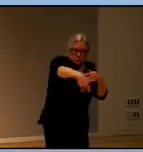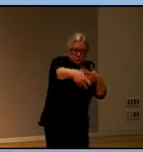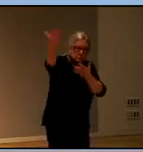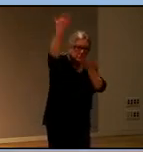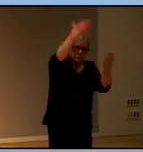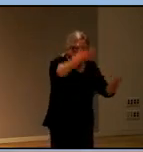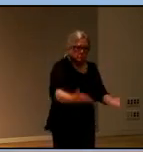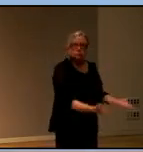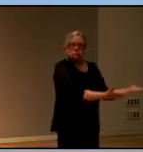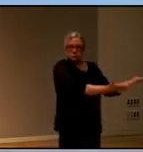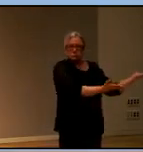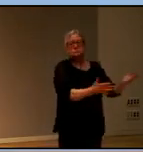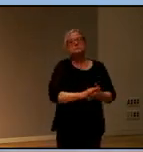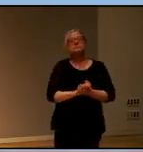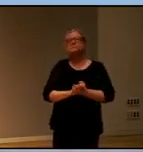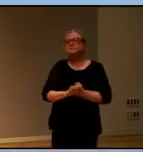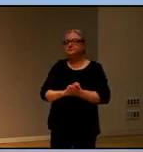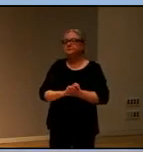There was also